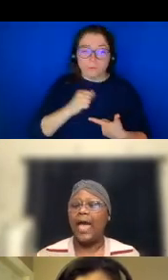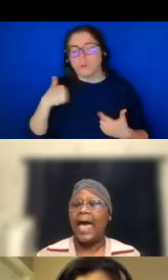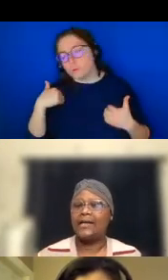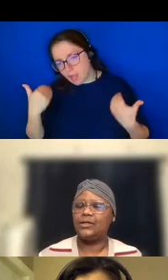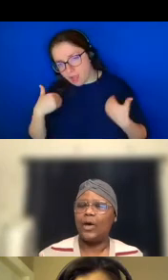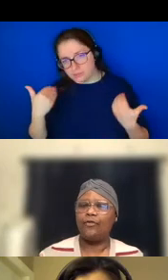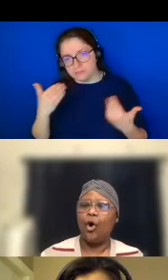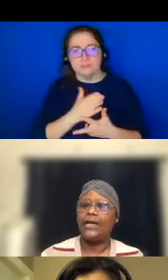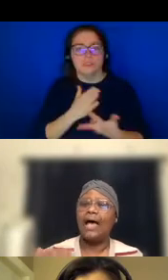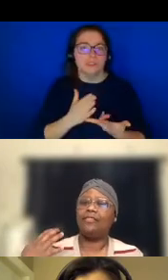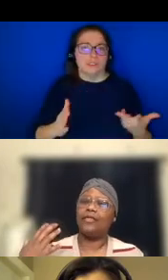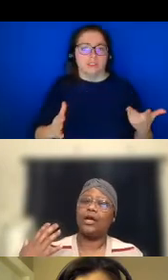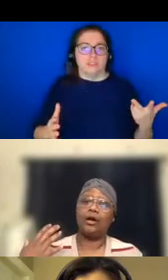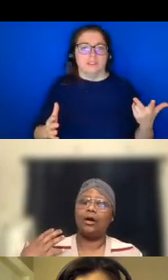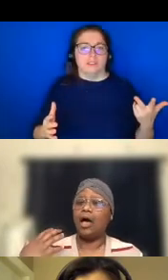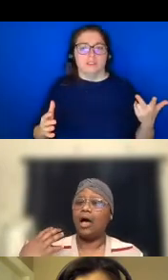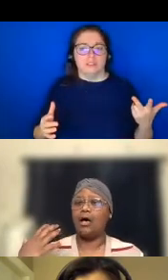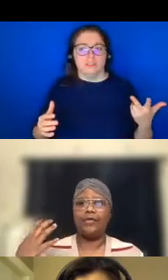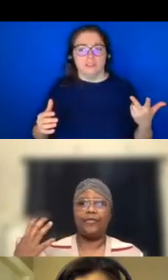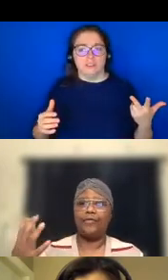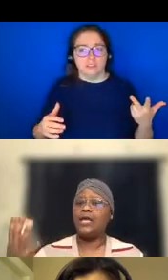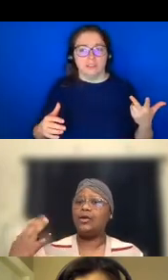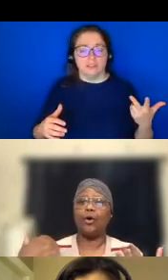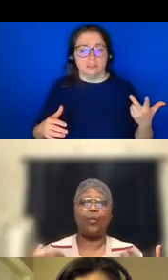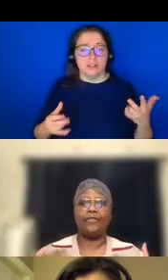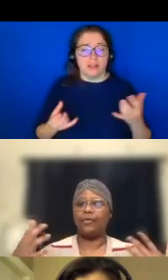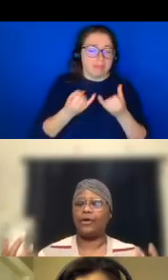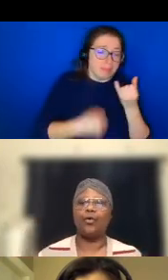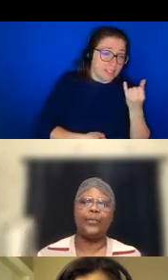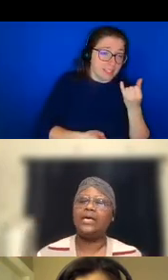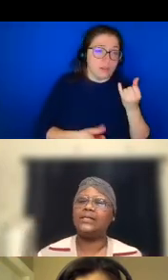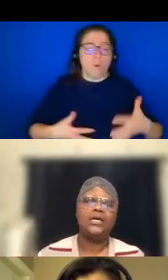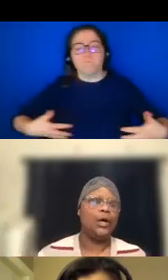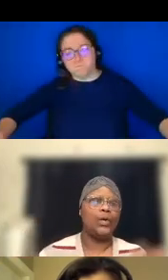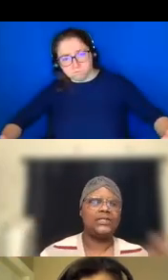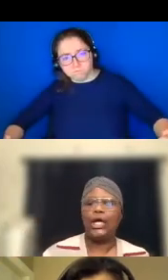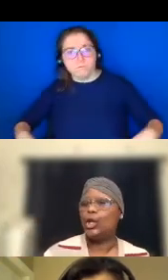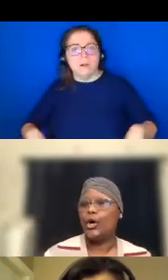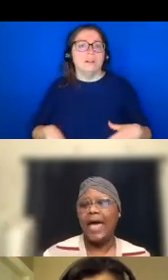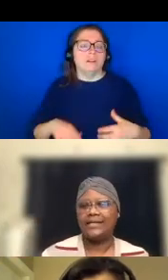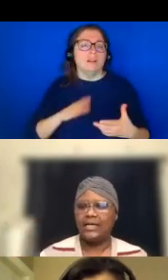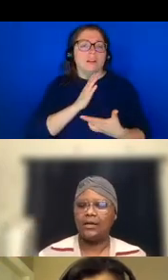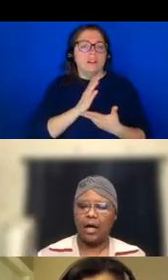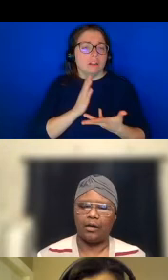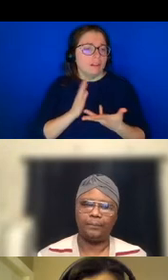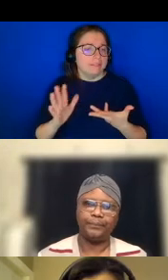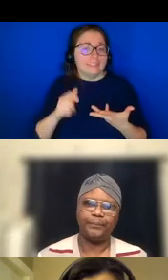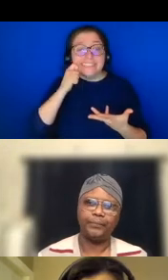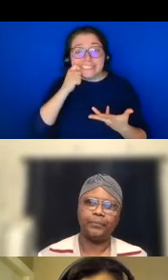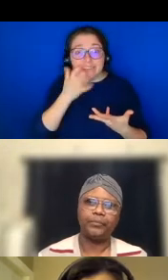look at whether or not they're thin or whether they're obese. We'll take a look at skin